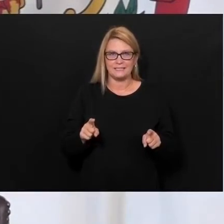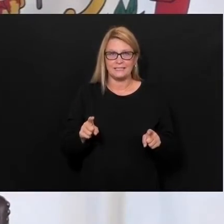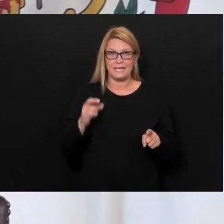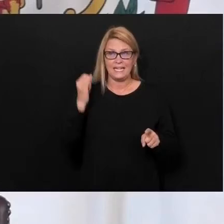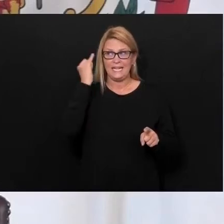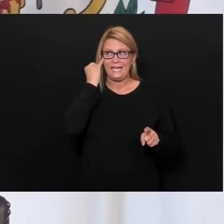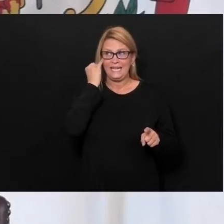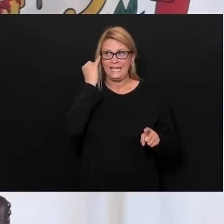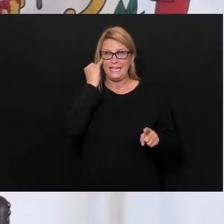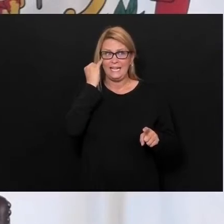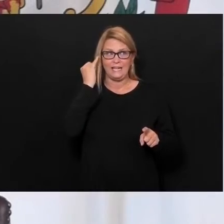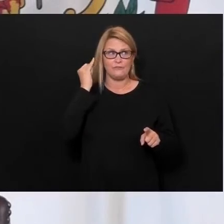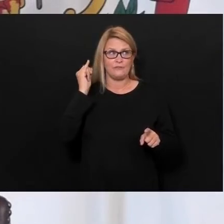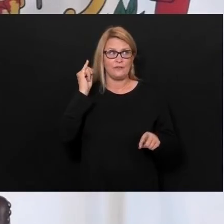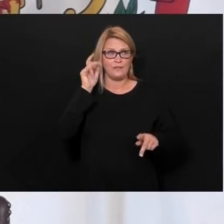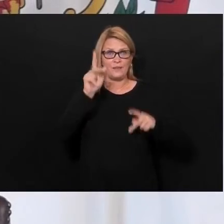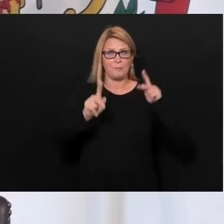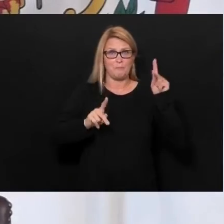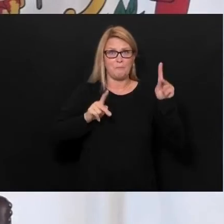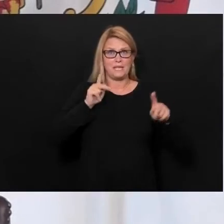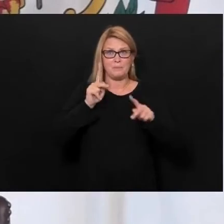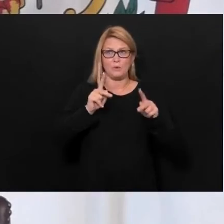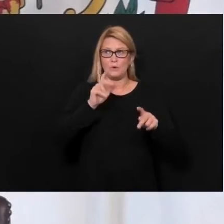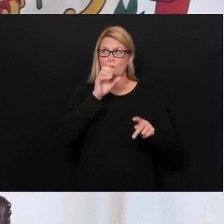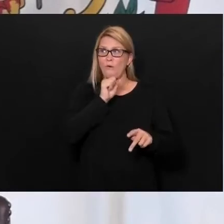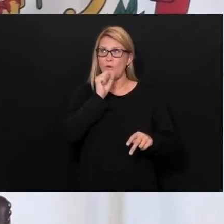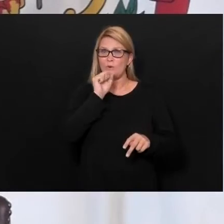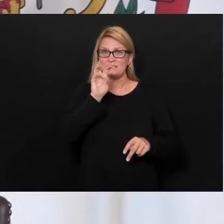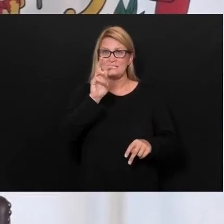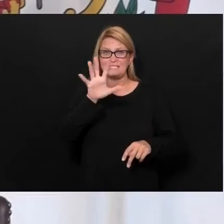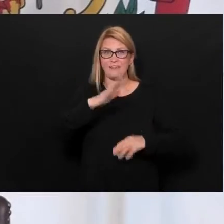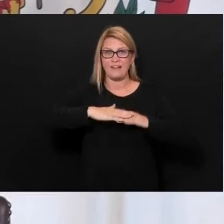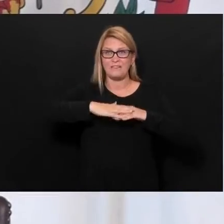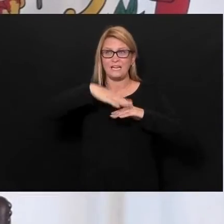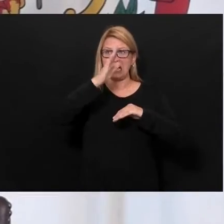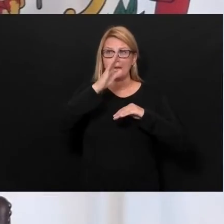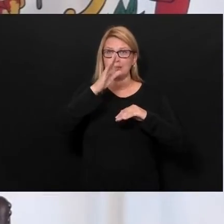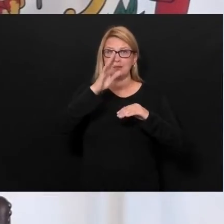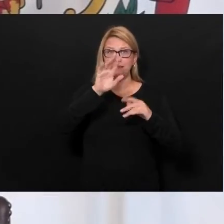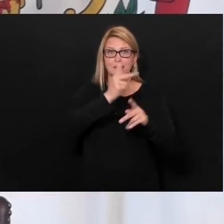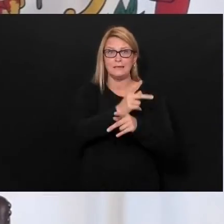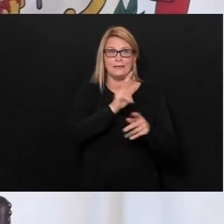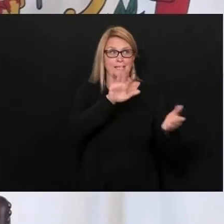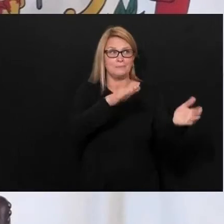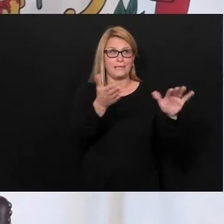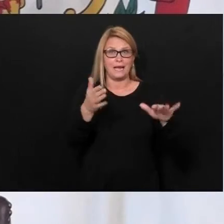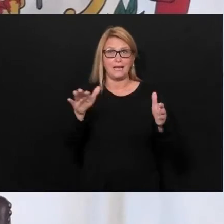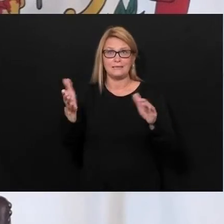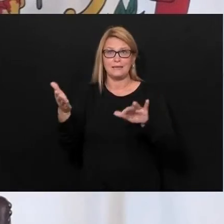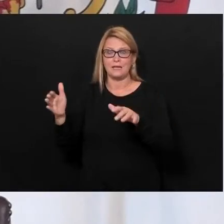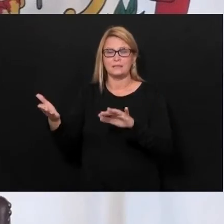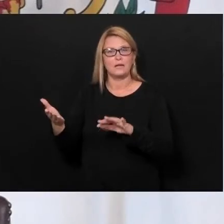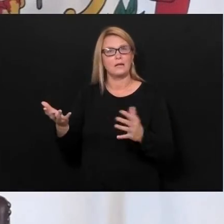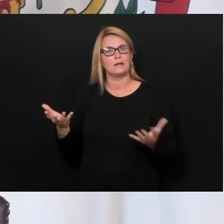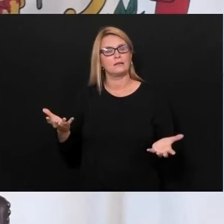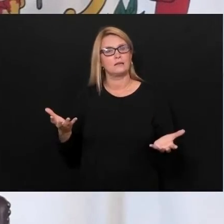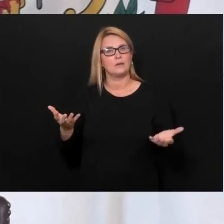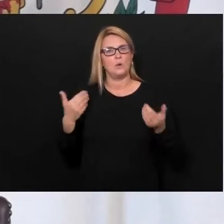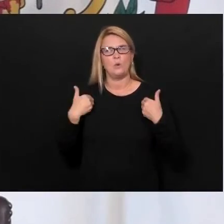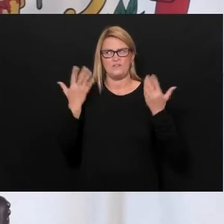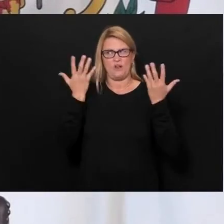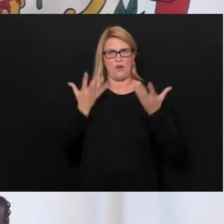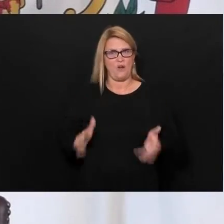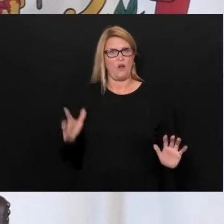rampant all over our people that are 65 years of age and greater? How much wisdom have we